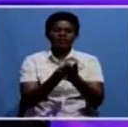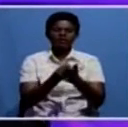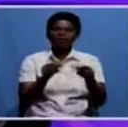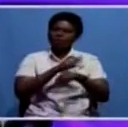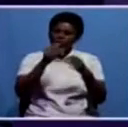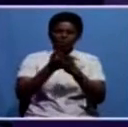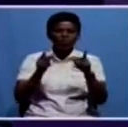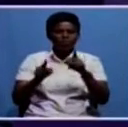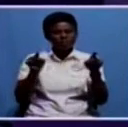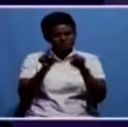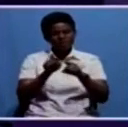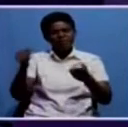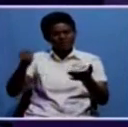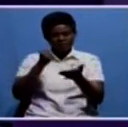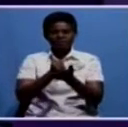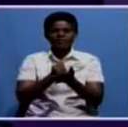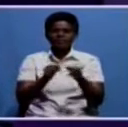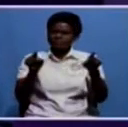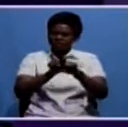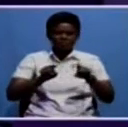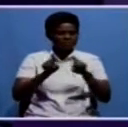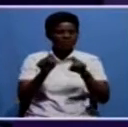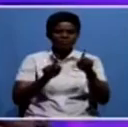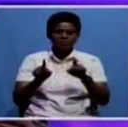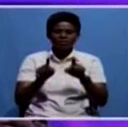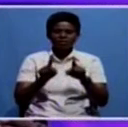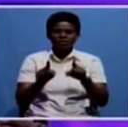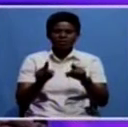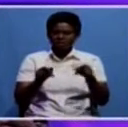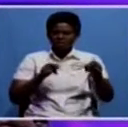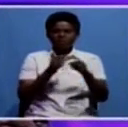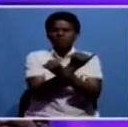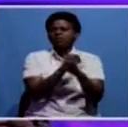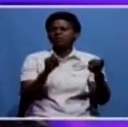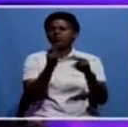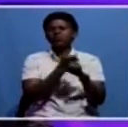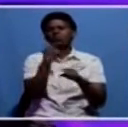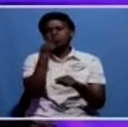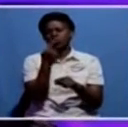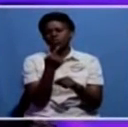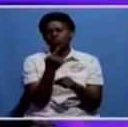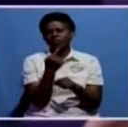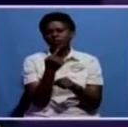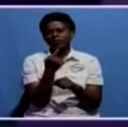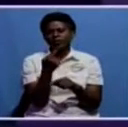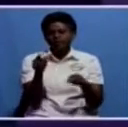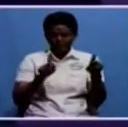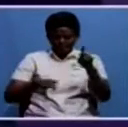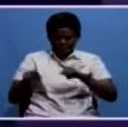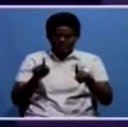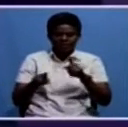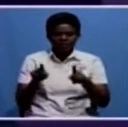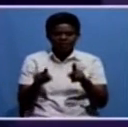everybody and to even appoint those same people. So autonomous from who? You see, the people of Zambia... But the government seems to